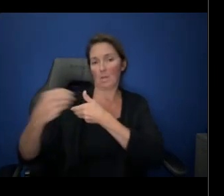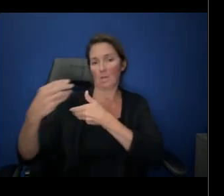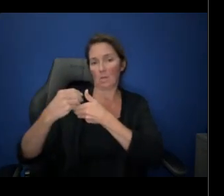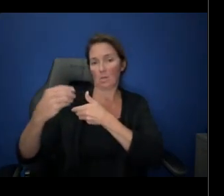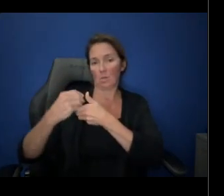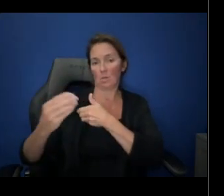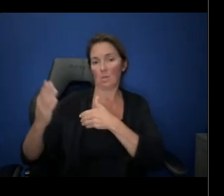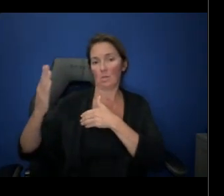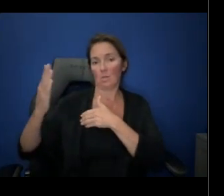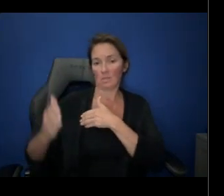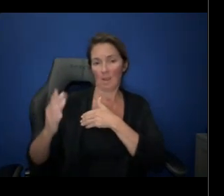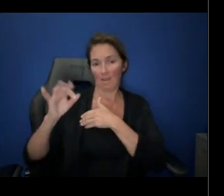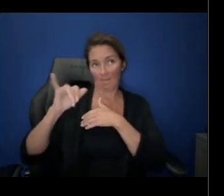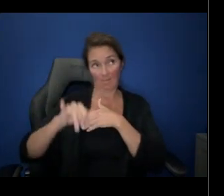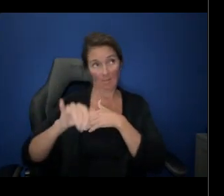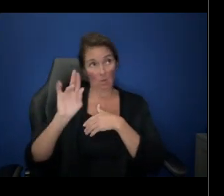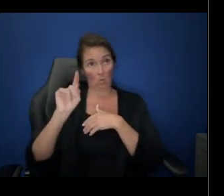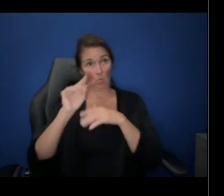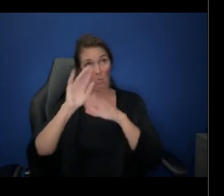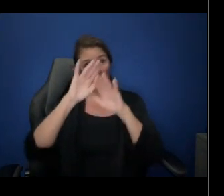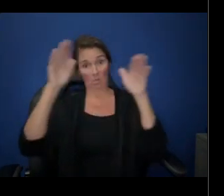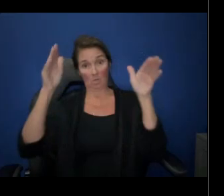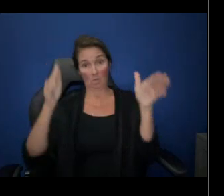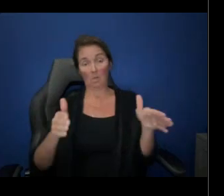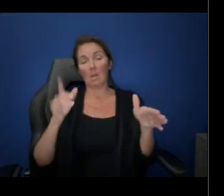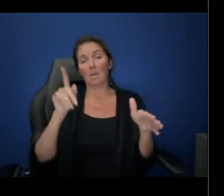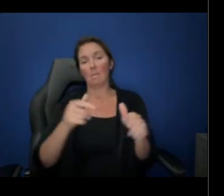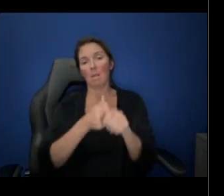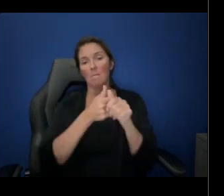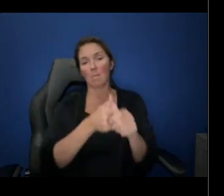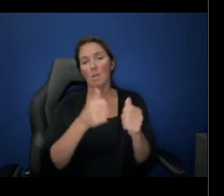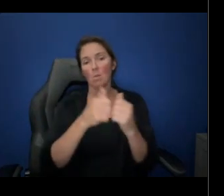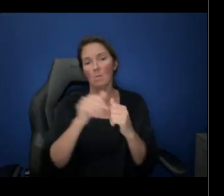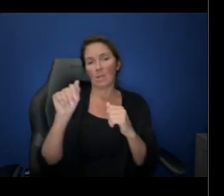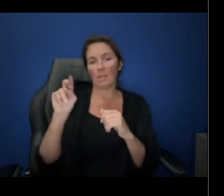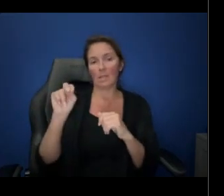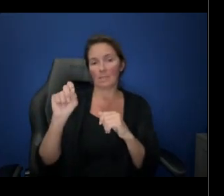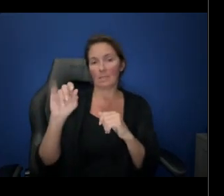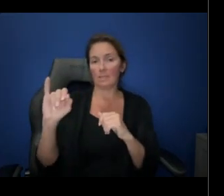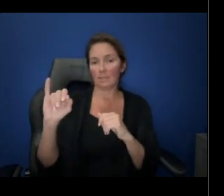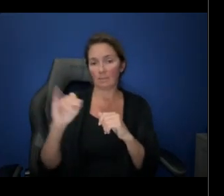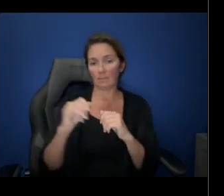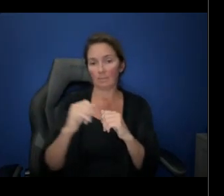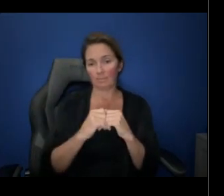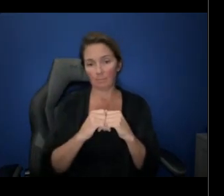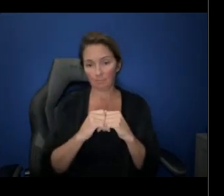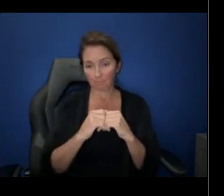side of the unit entrance must comply with ANSI.